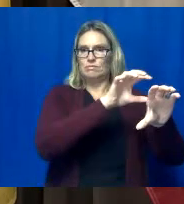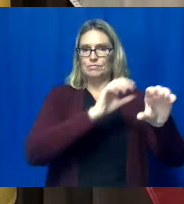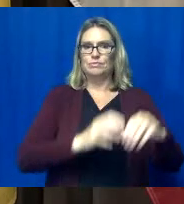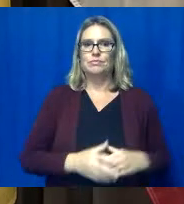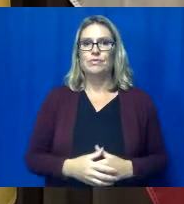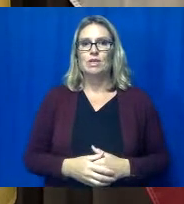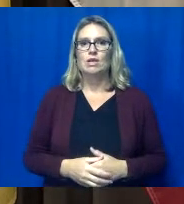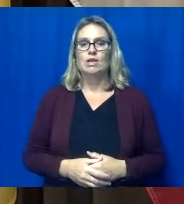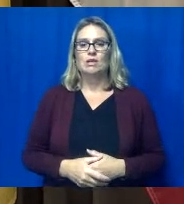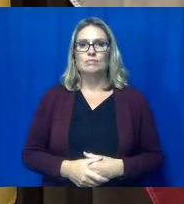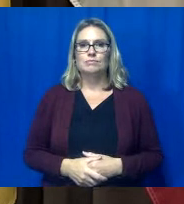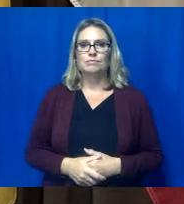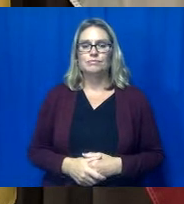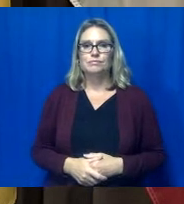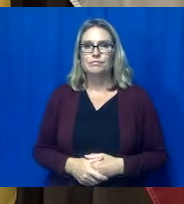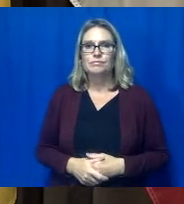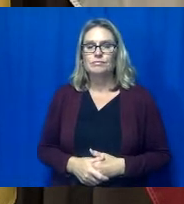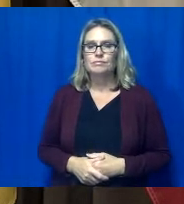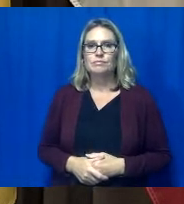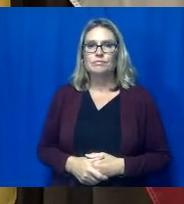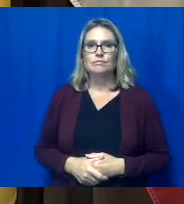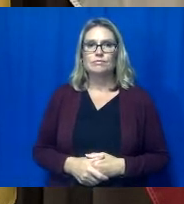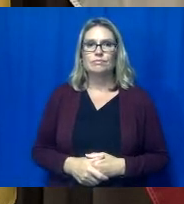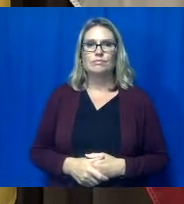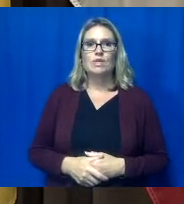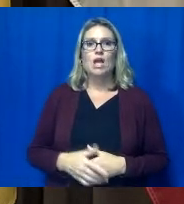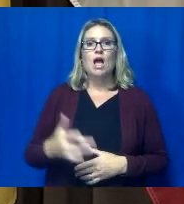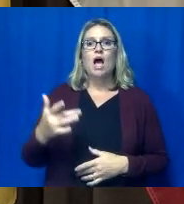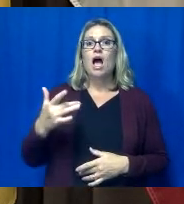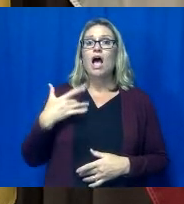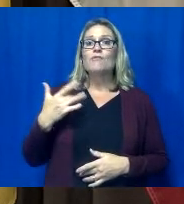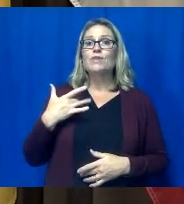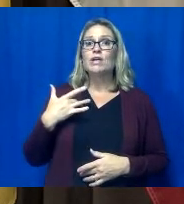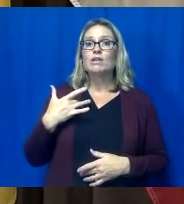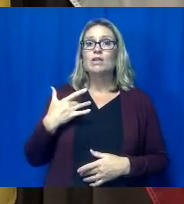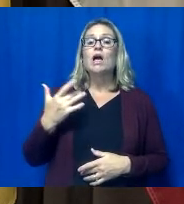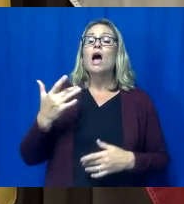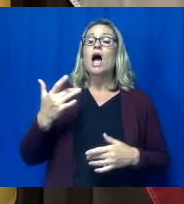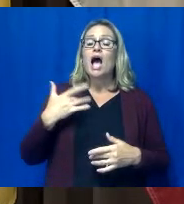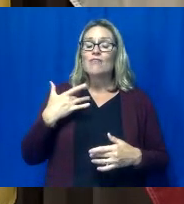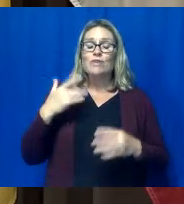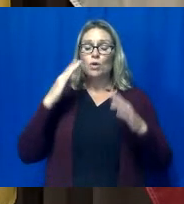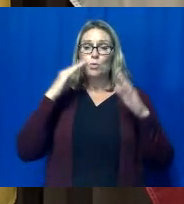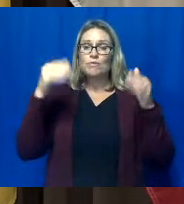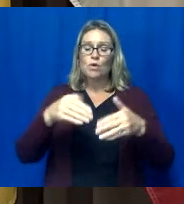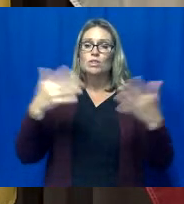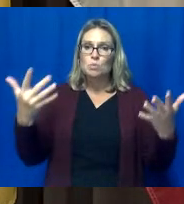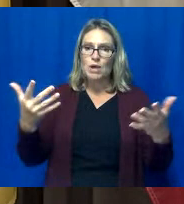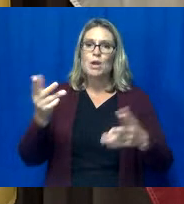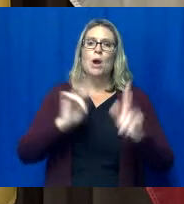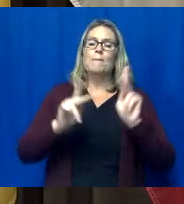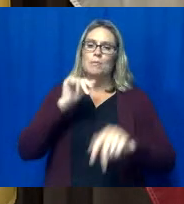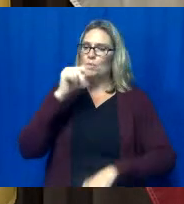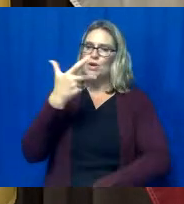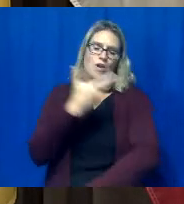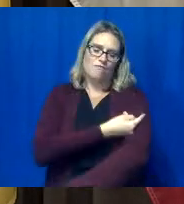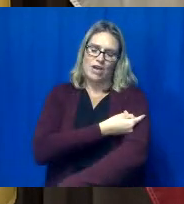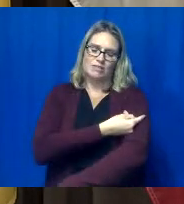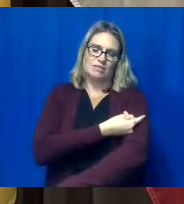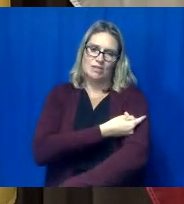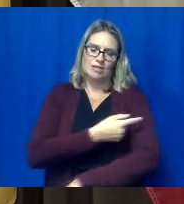salient part of it is that these clusters are occurring mostly in unvaccinated individuals. As far